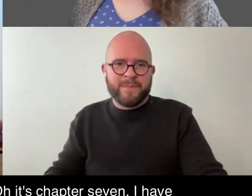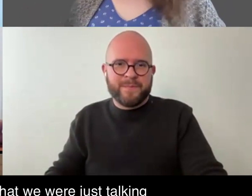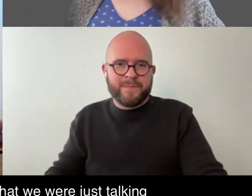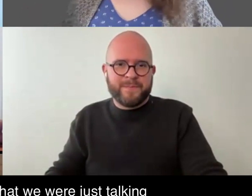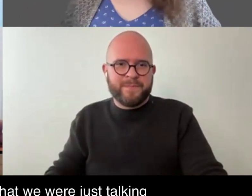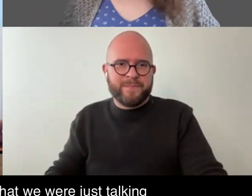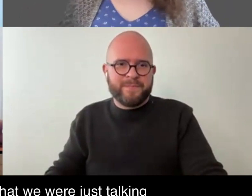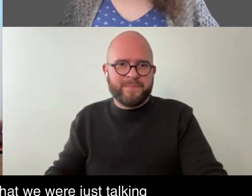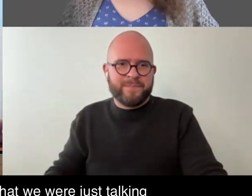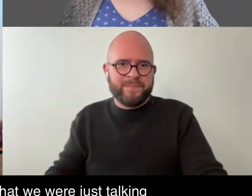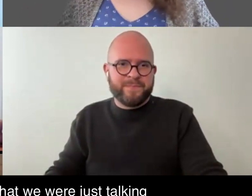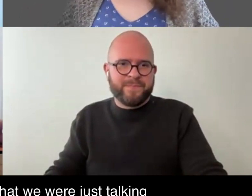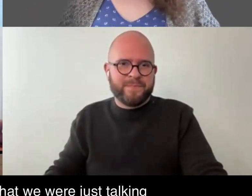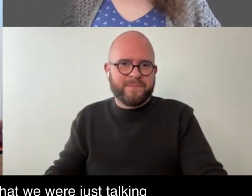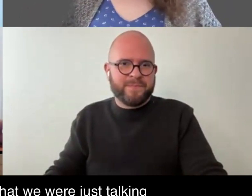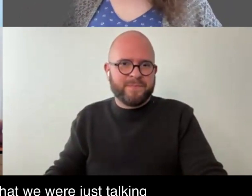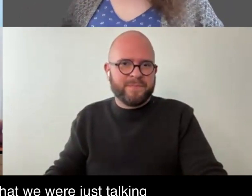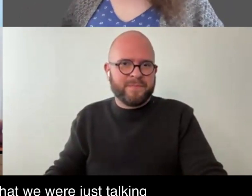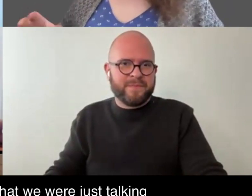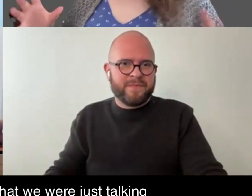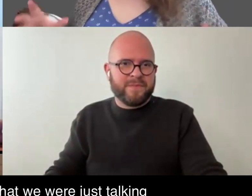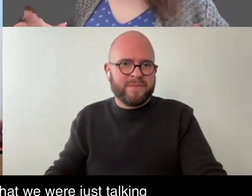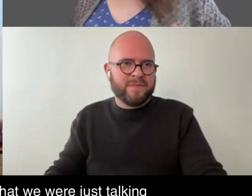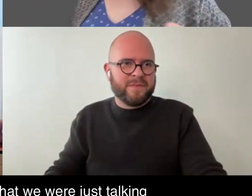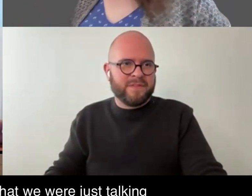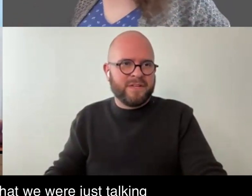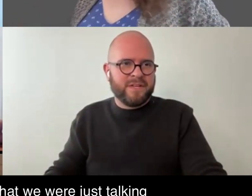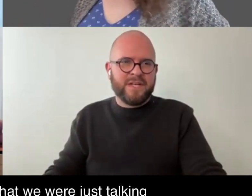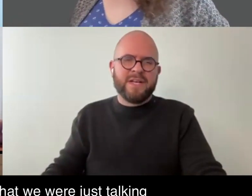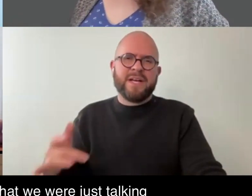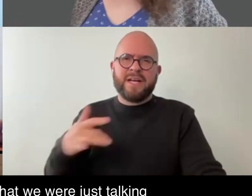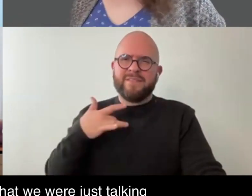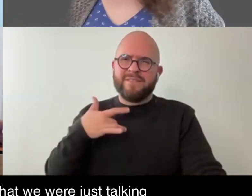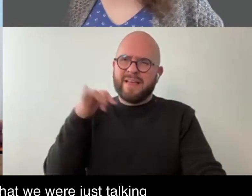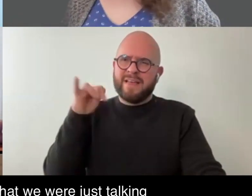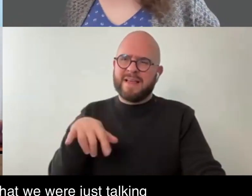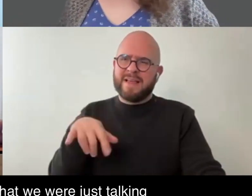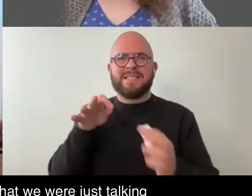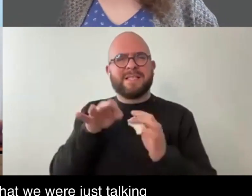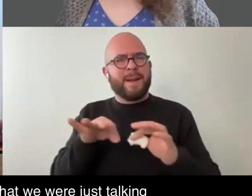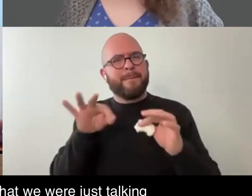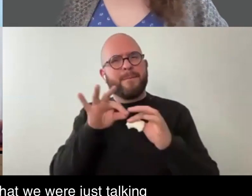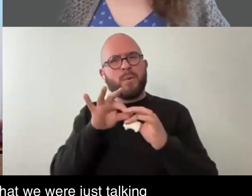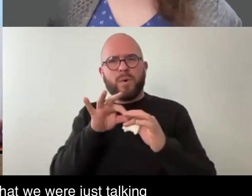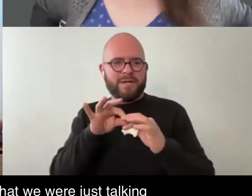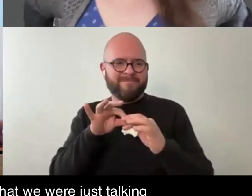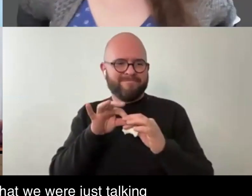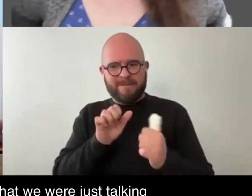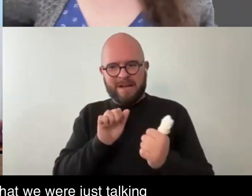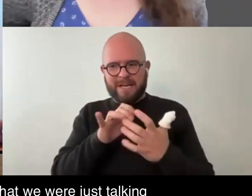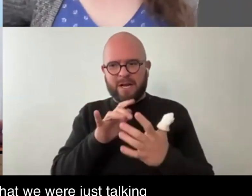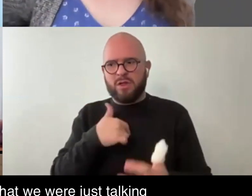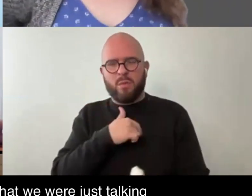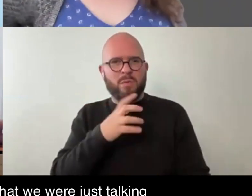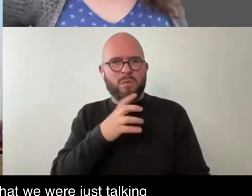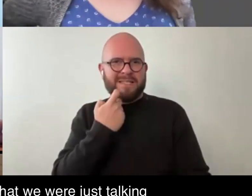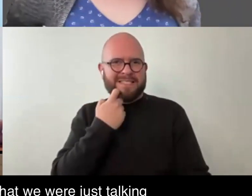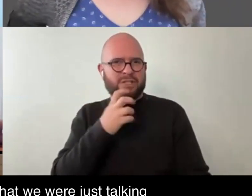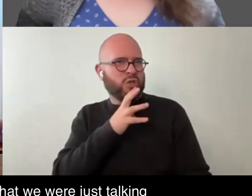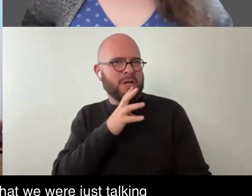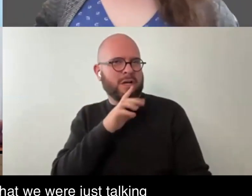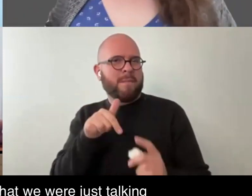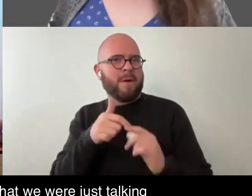that's such an important counter to what we were just talking about with Moses' story,